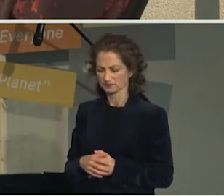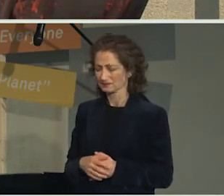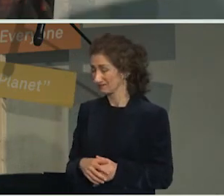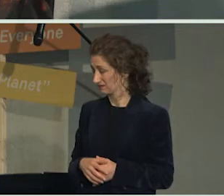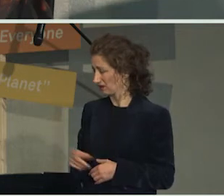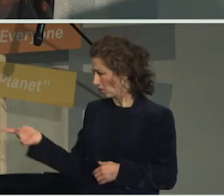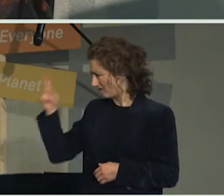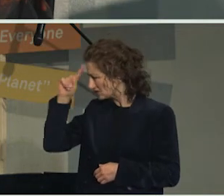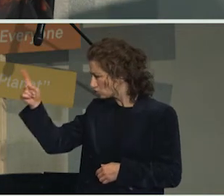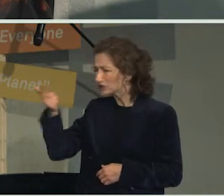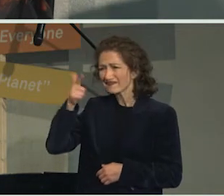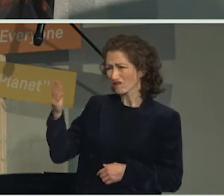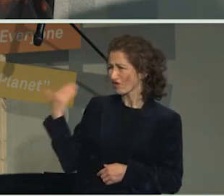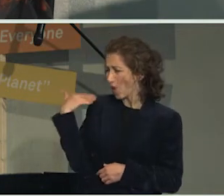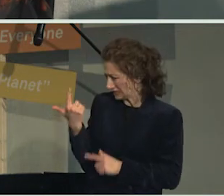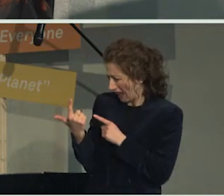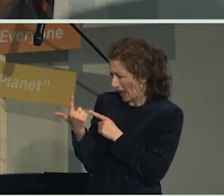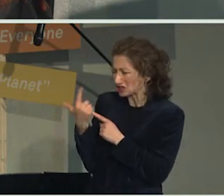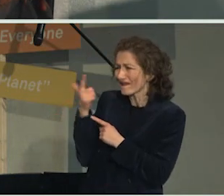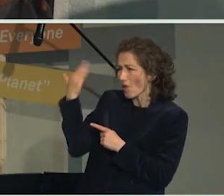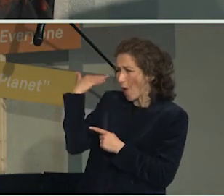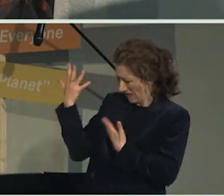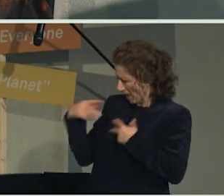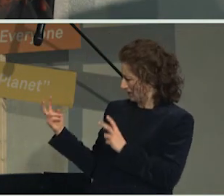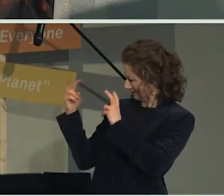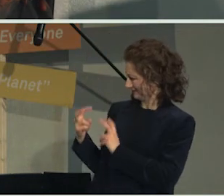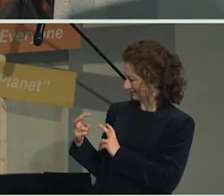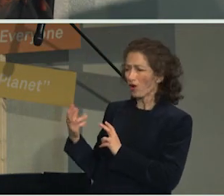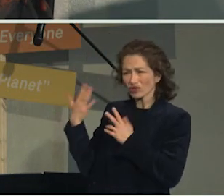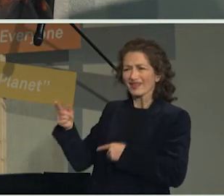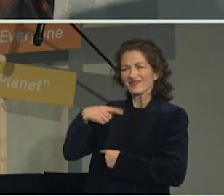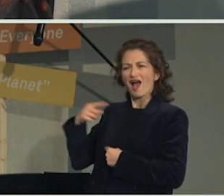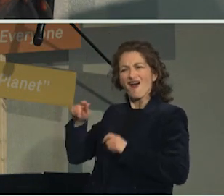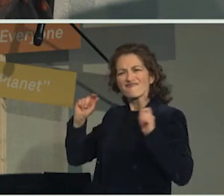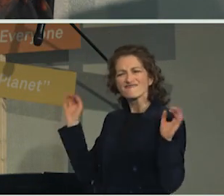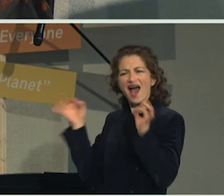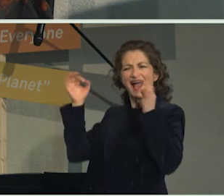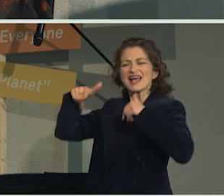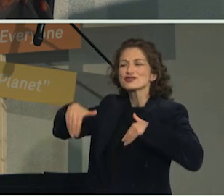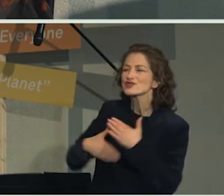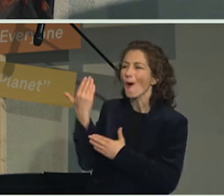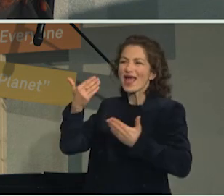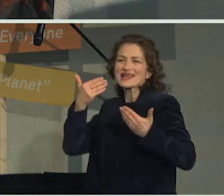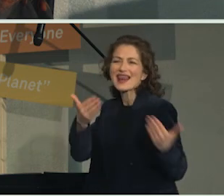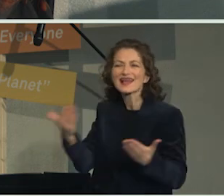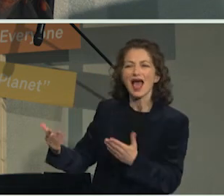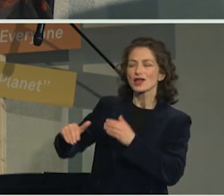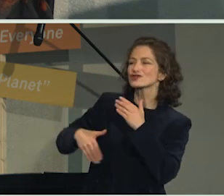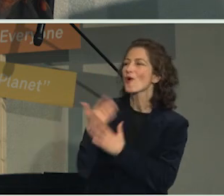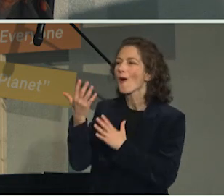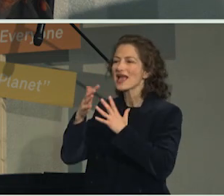remember 2 weeks ago? It was just 2 weeks ago we were sitting here celebrating this new opportunities, yeah. this new